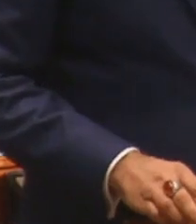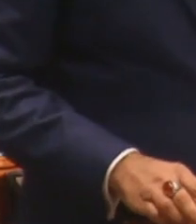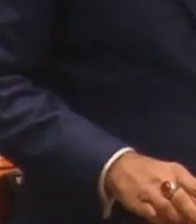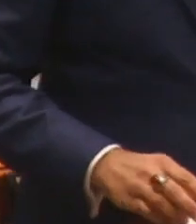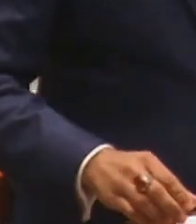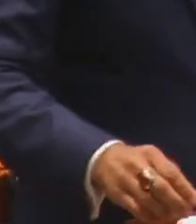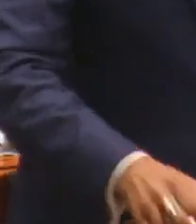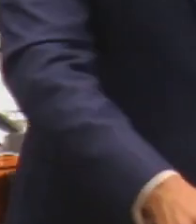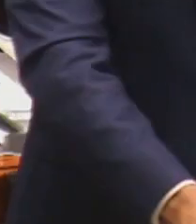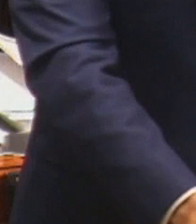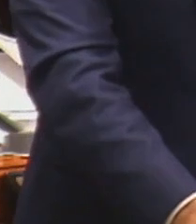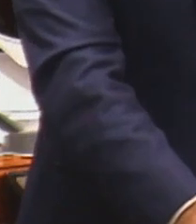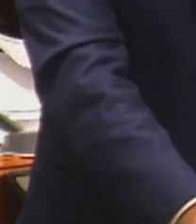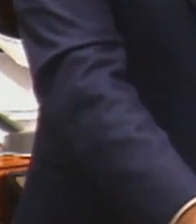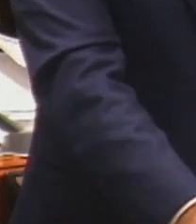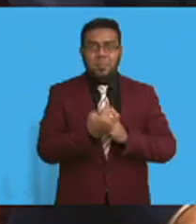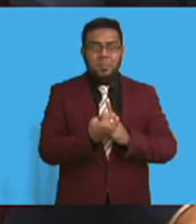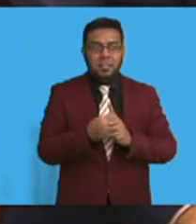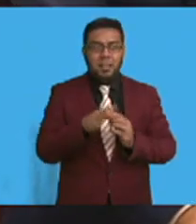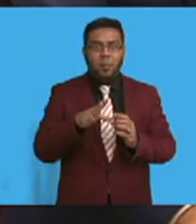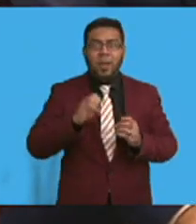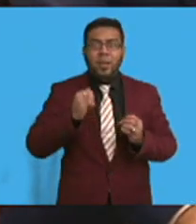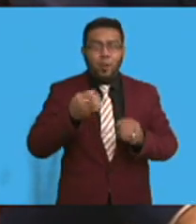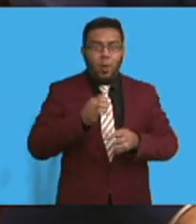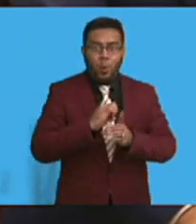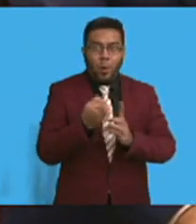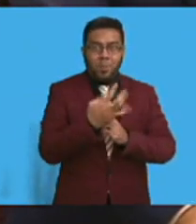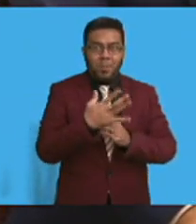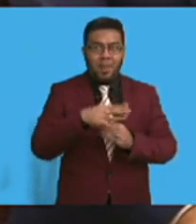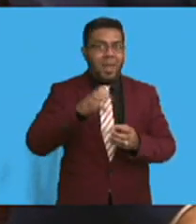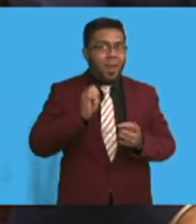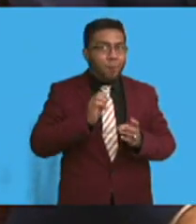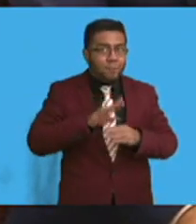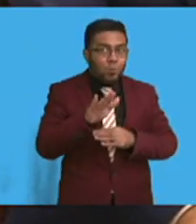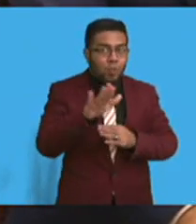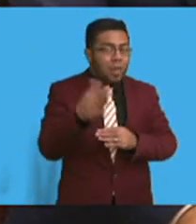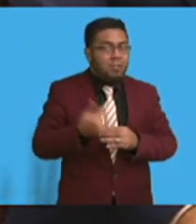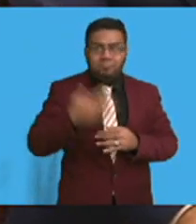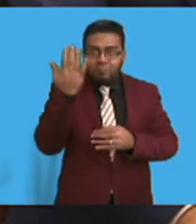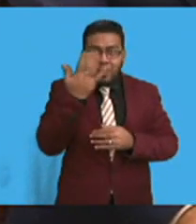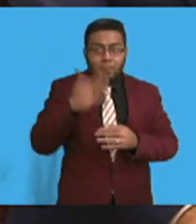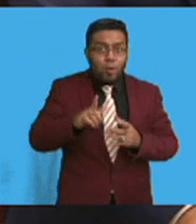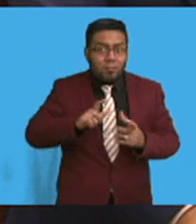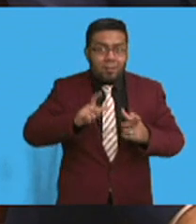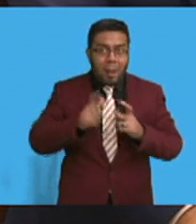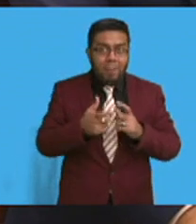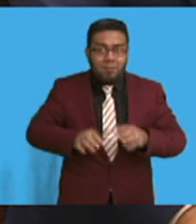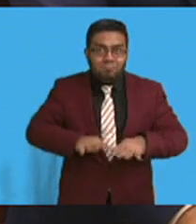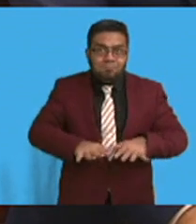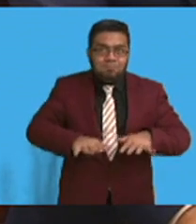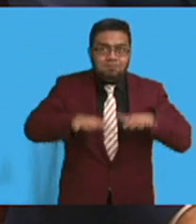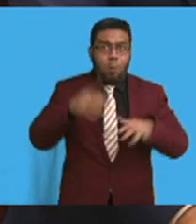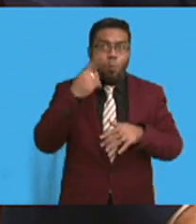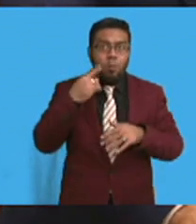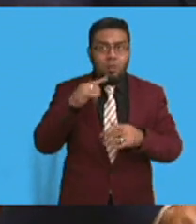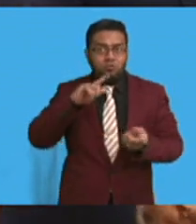risk. Our environment, our economy, and our secure future are all under siege from the disastrous climate impacts, the rising seas, the changing